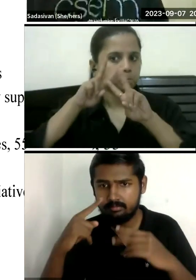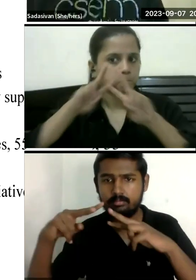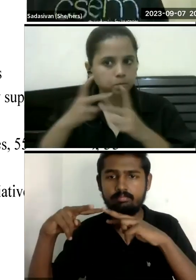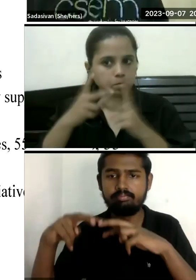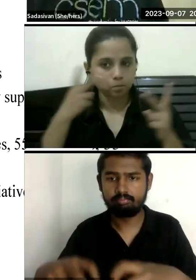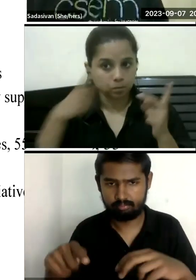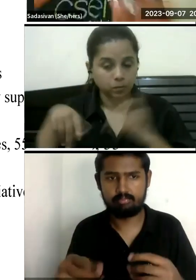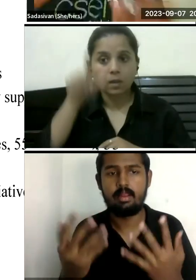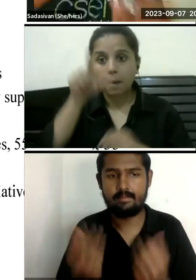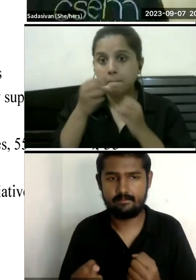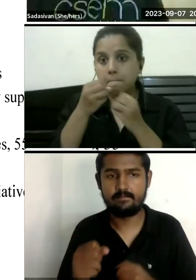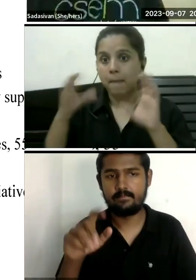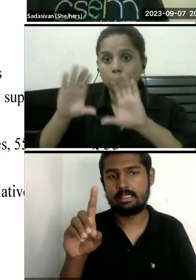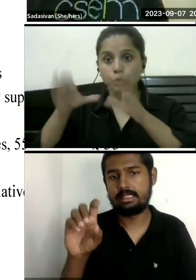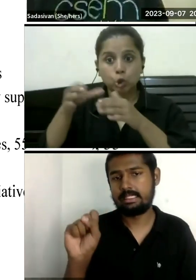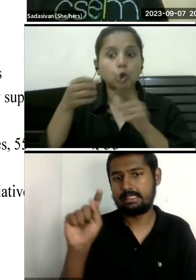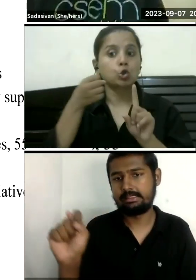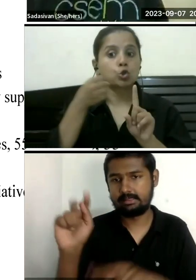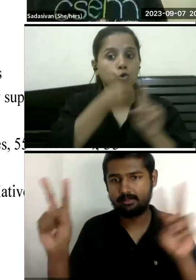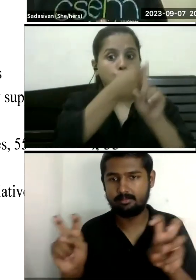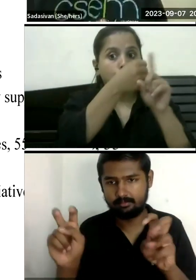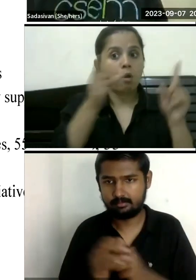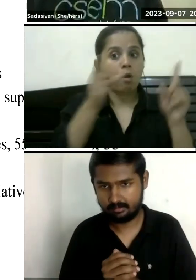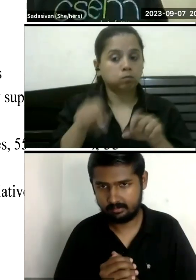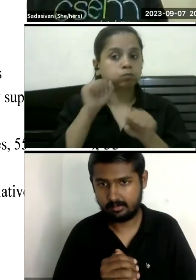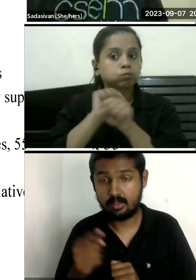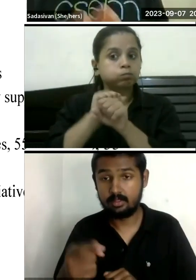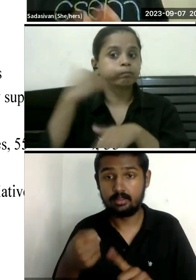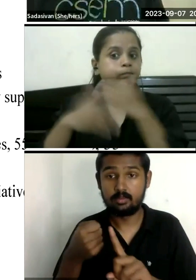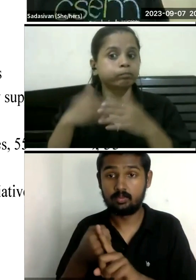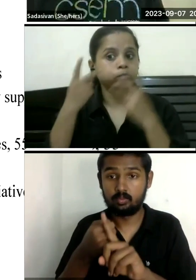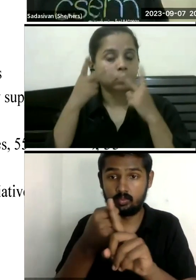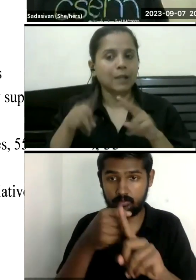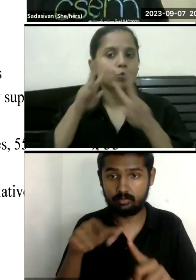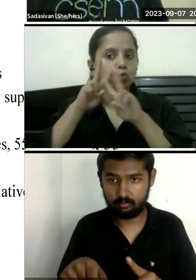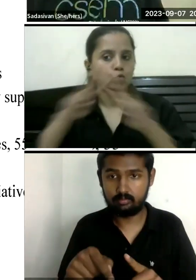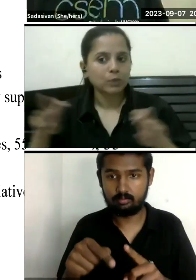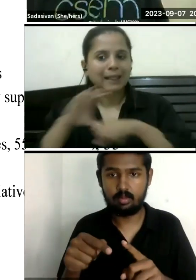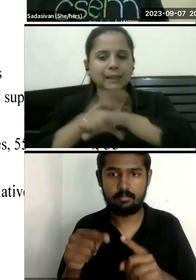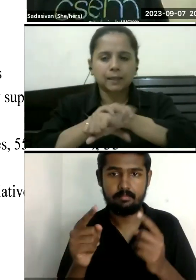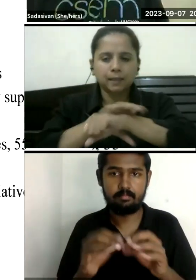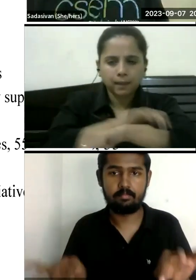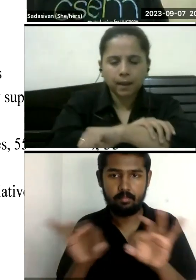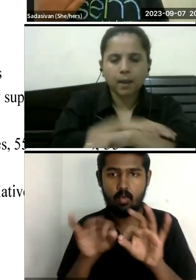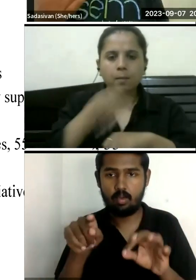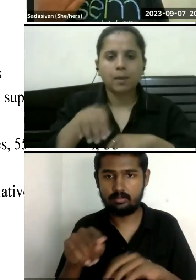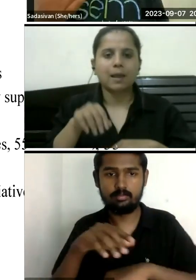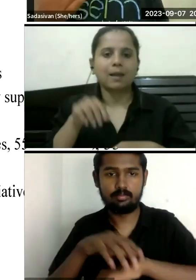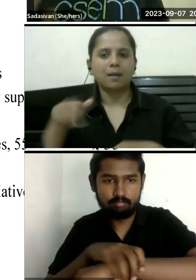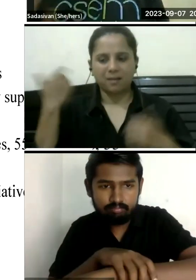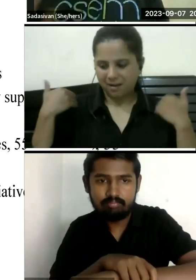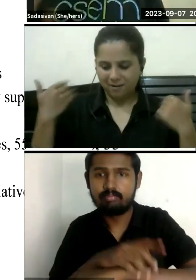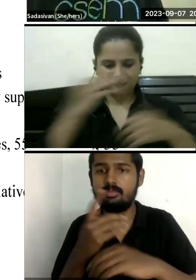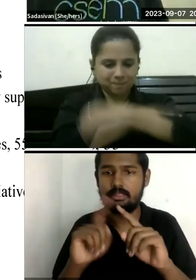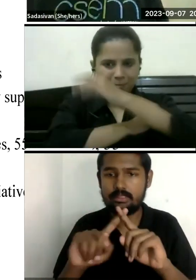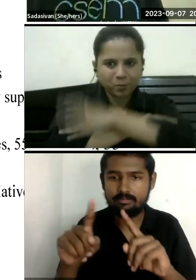groups are working towards research and therapy, like limb girdle muscular dystrophy